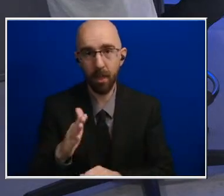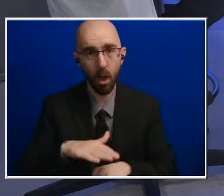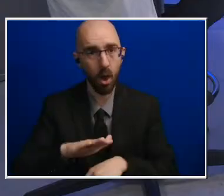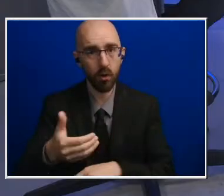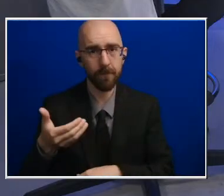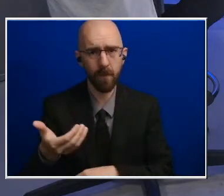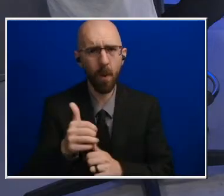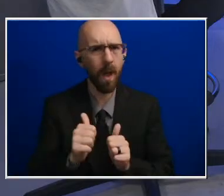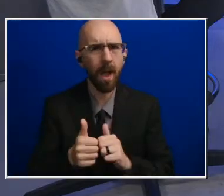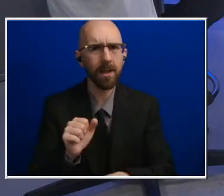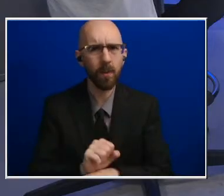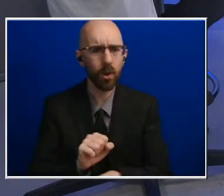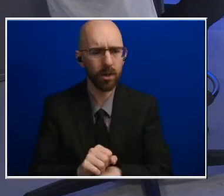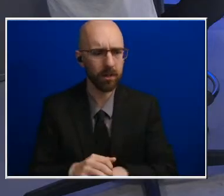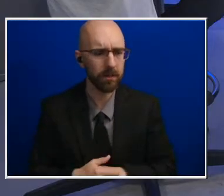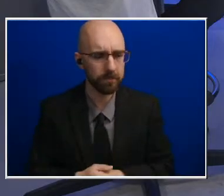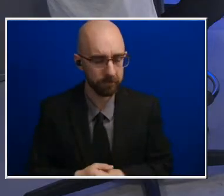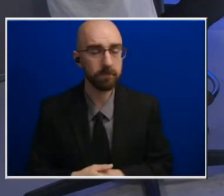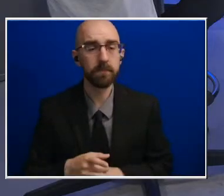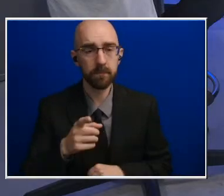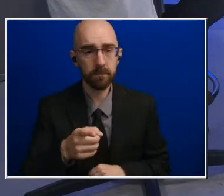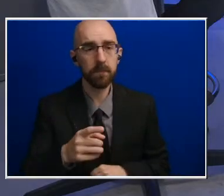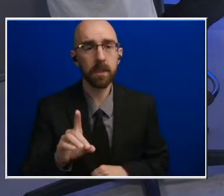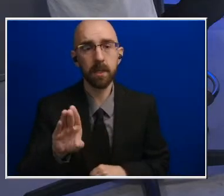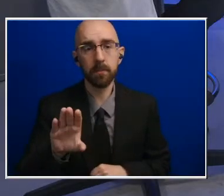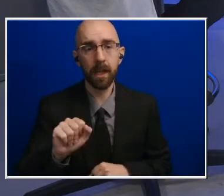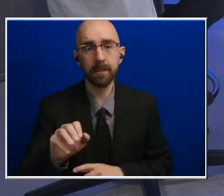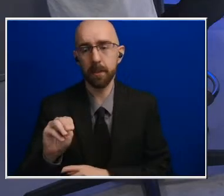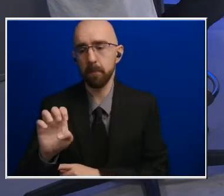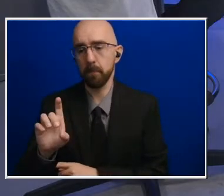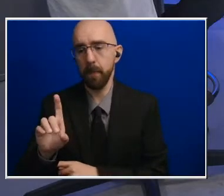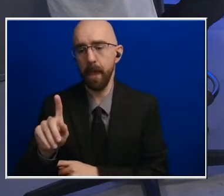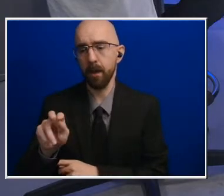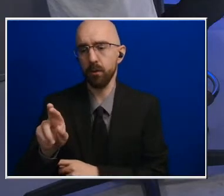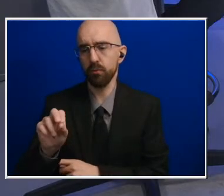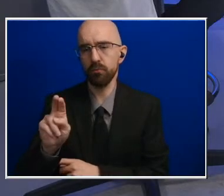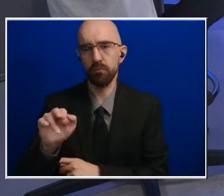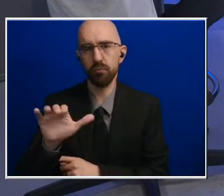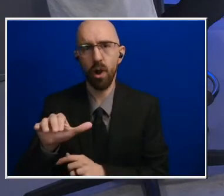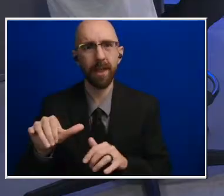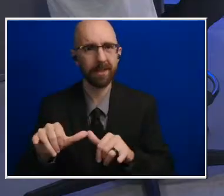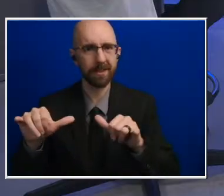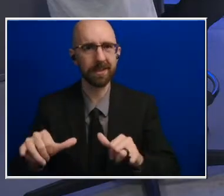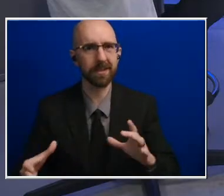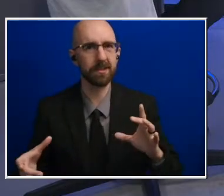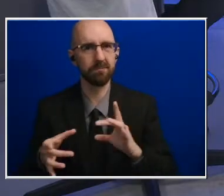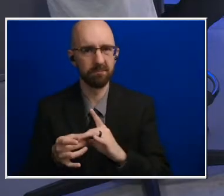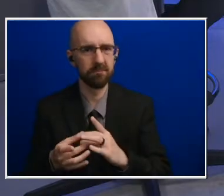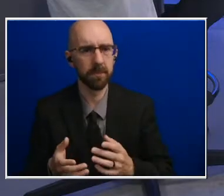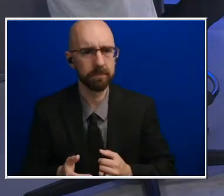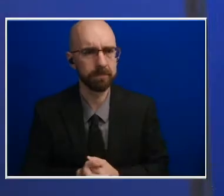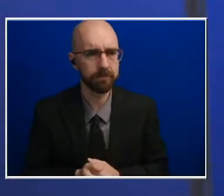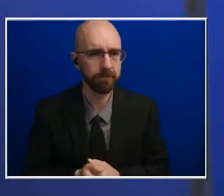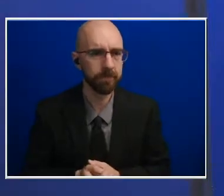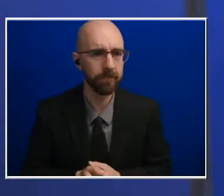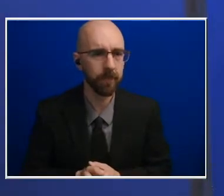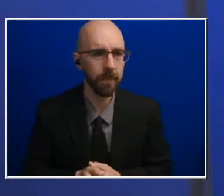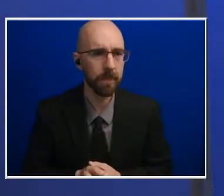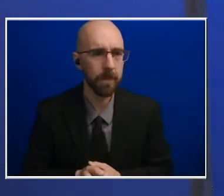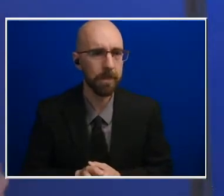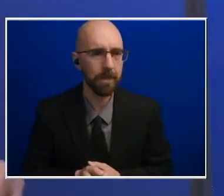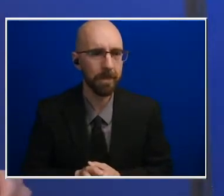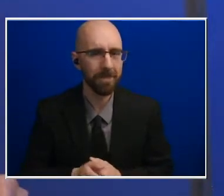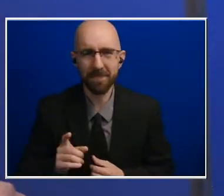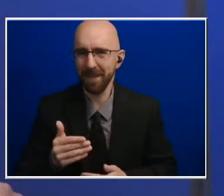DBS is with the Medtronic system, and well, Take your it wants time. to come